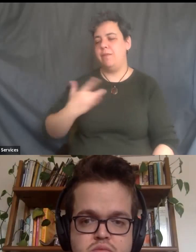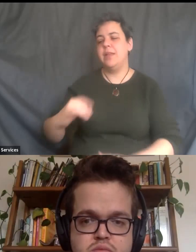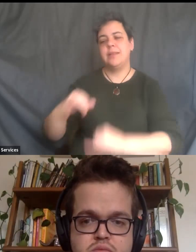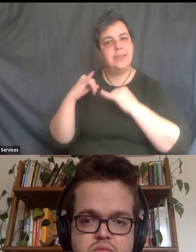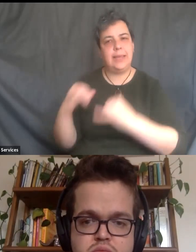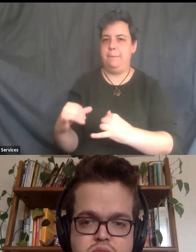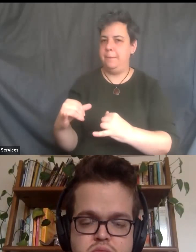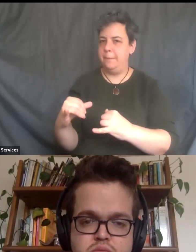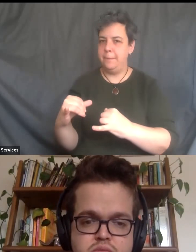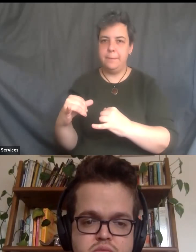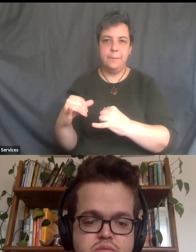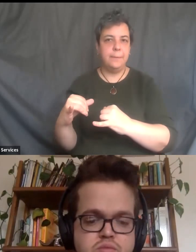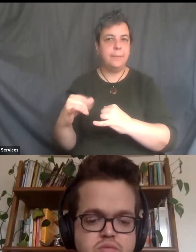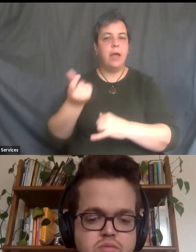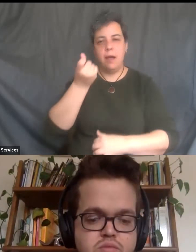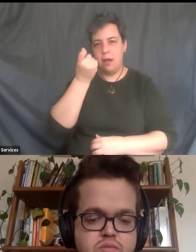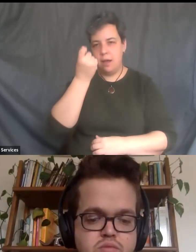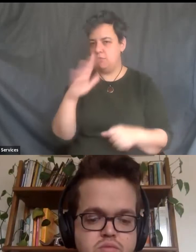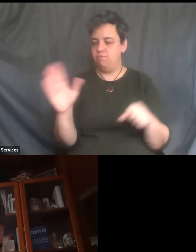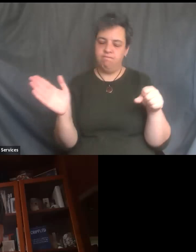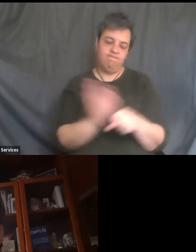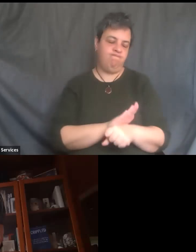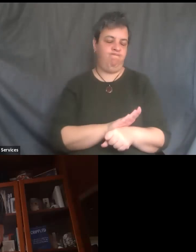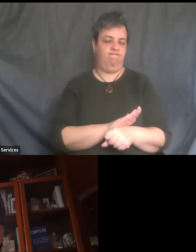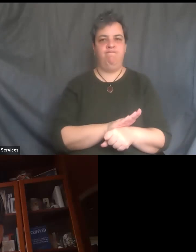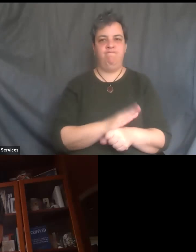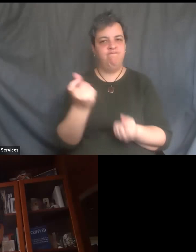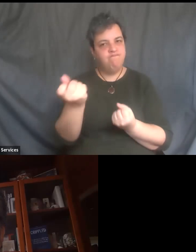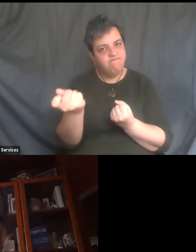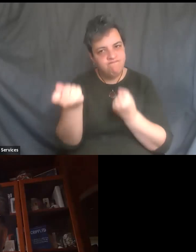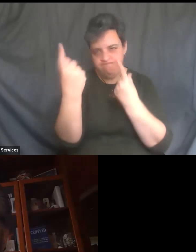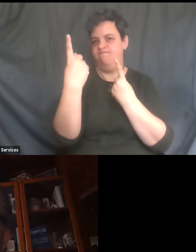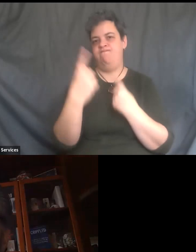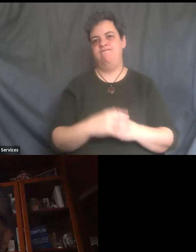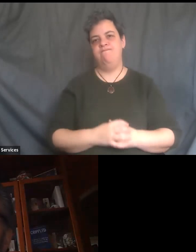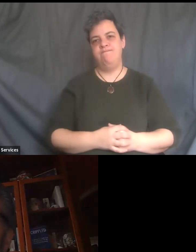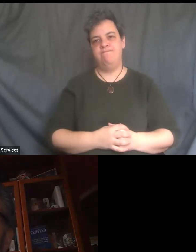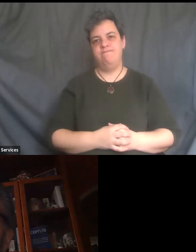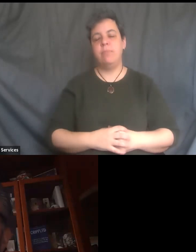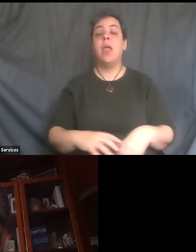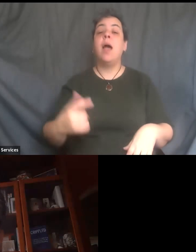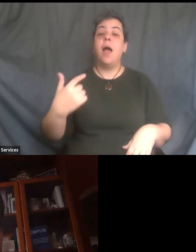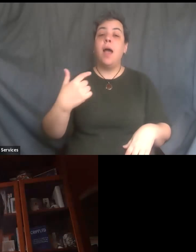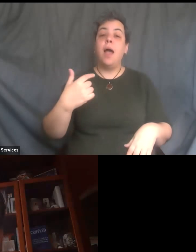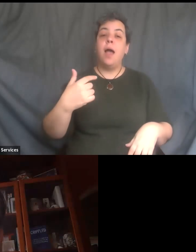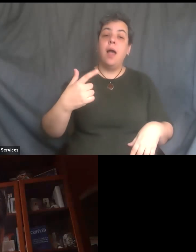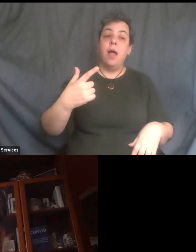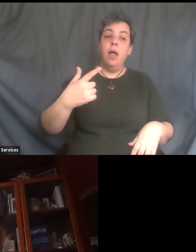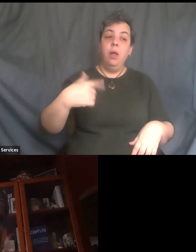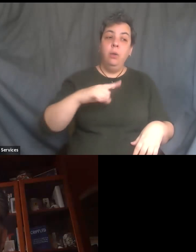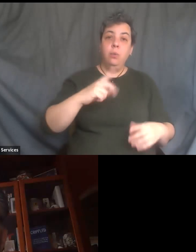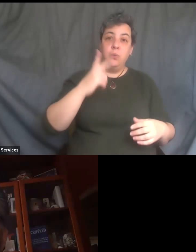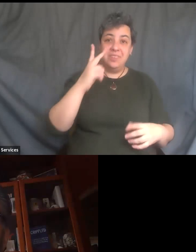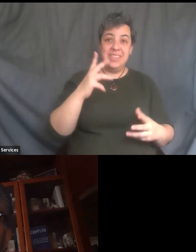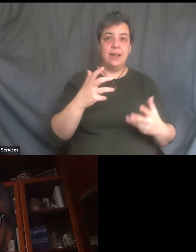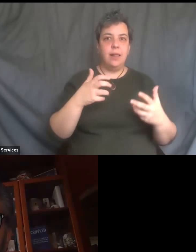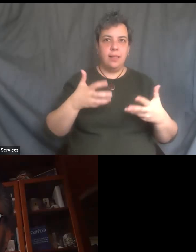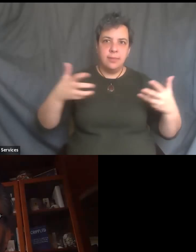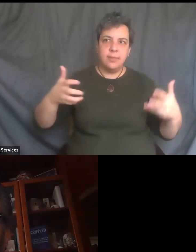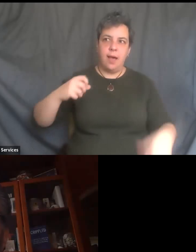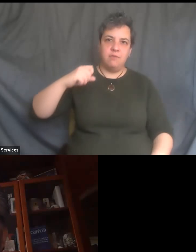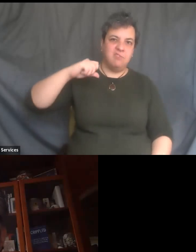and I faced a lot of pushback on, do we come out right now and